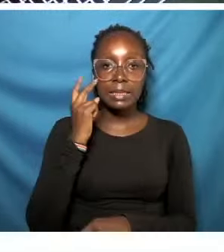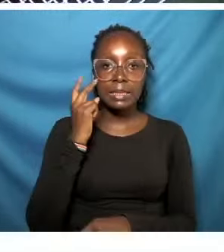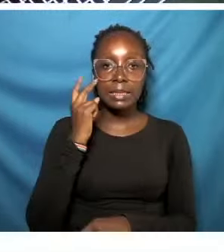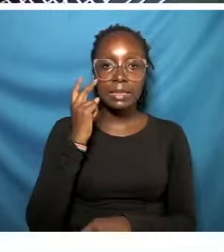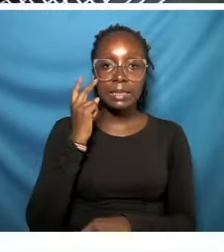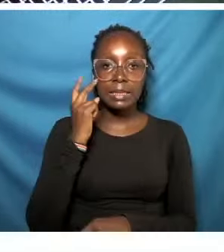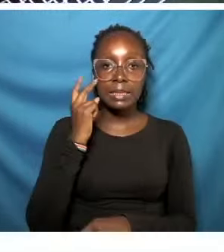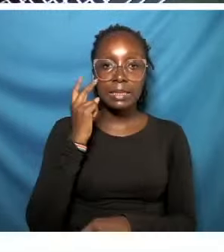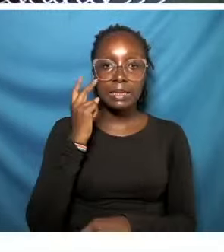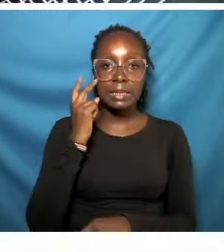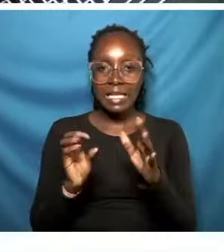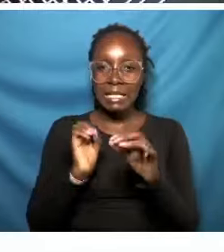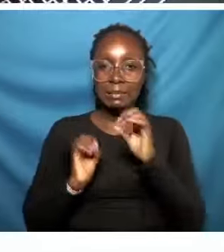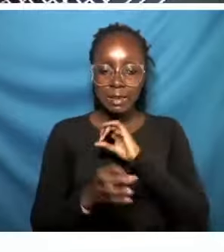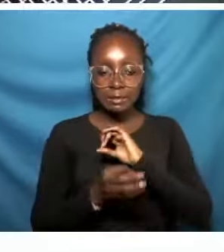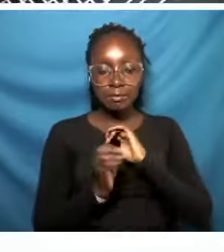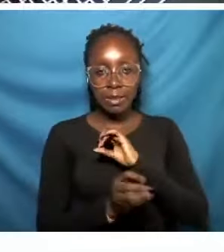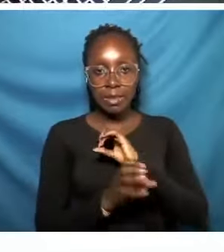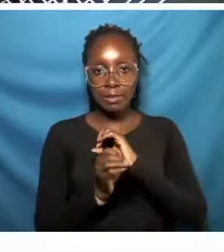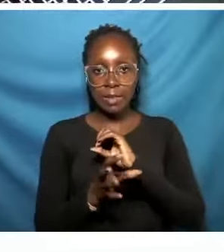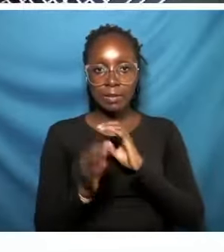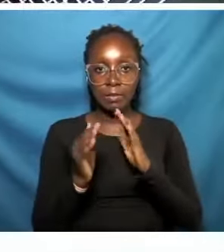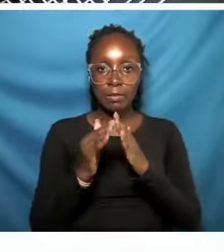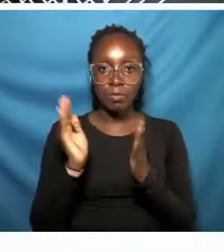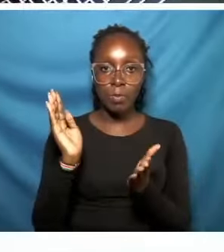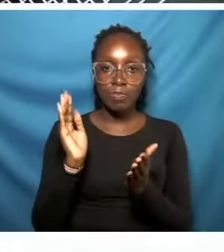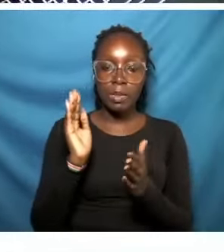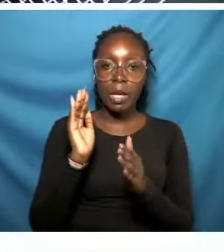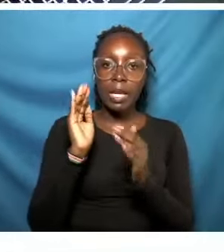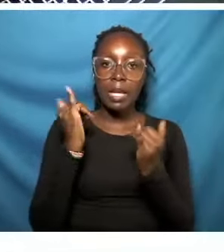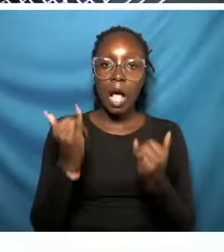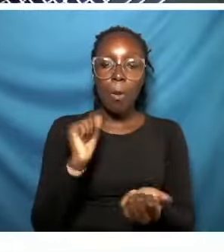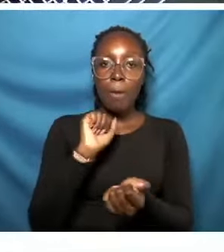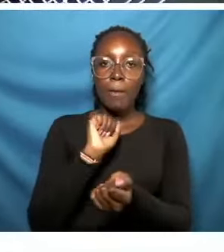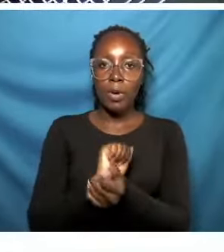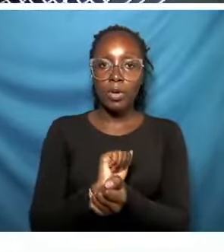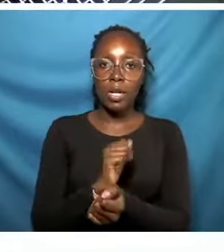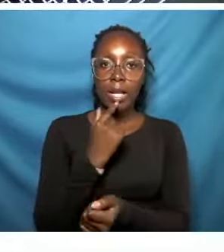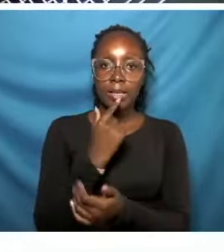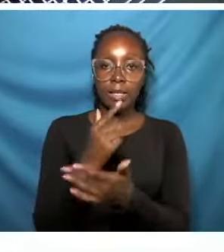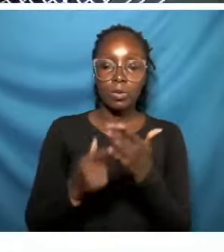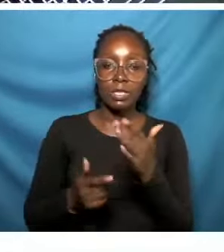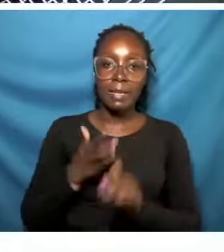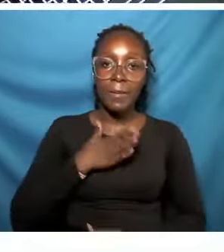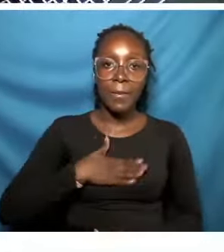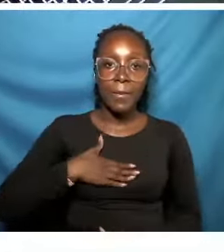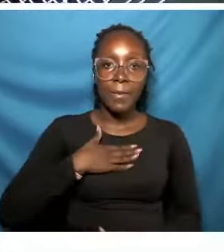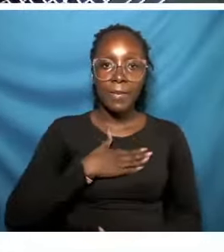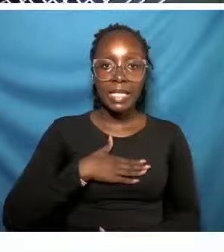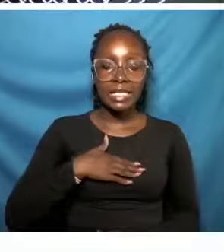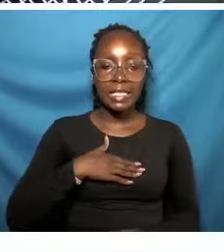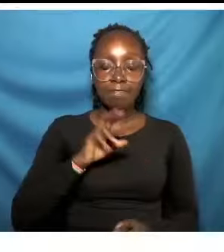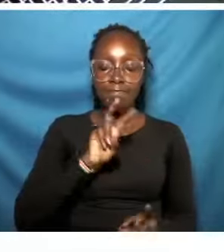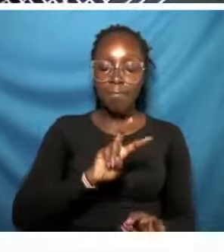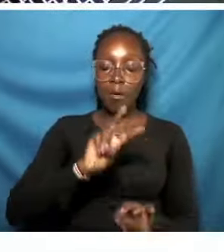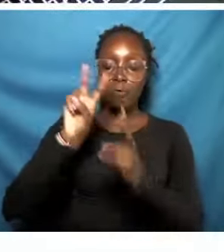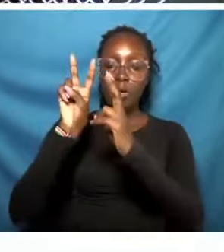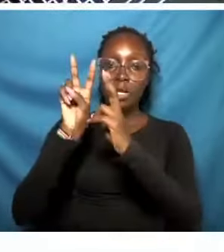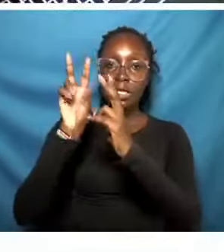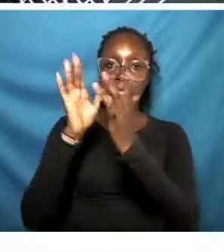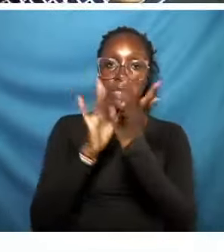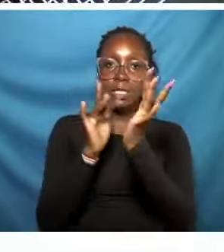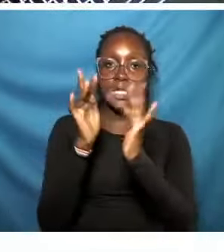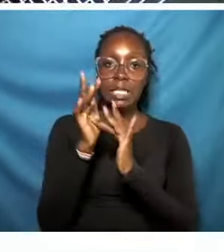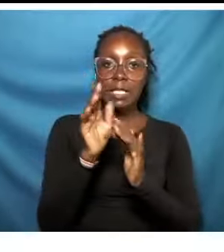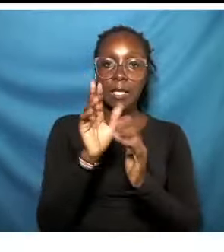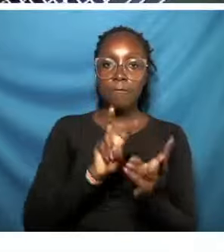and expounded. So Paul is saying that, please, look at Jesus. Don't look at